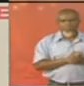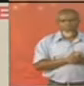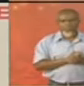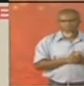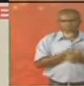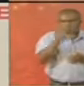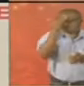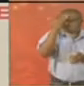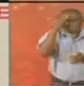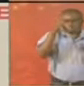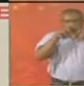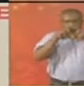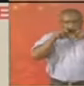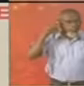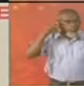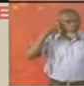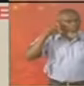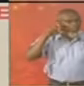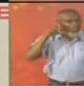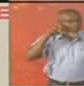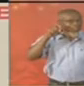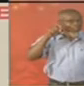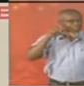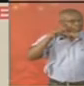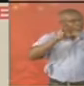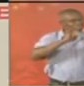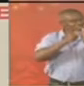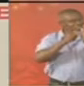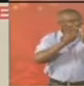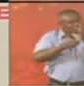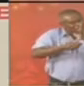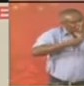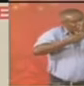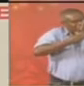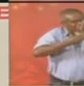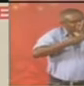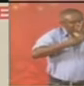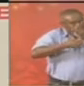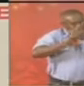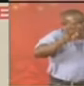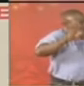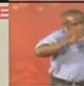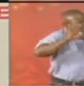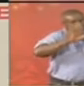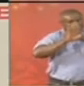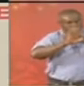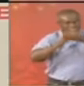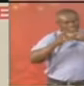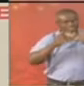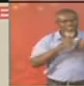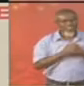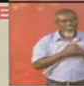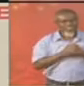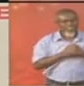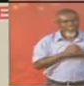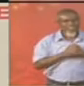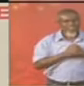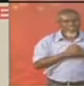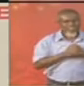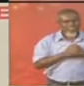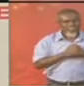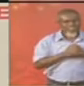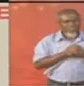is, as I keep saying, it's an extra layer of protection beyond the layer of protection that's provided by the